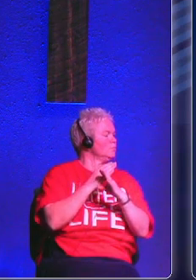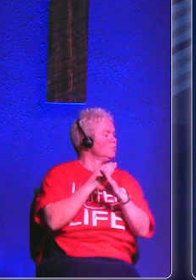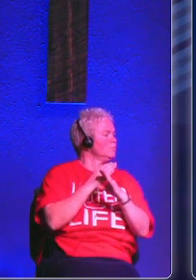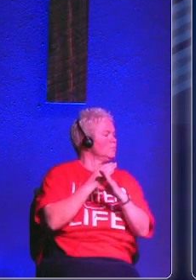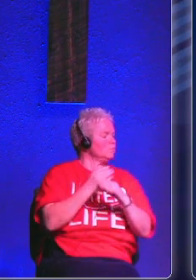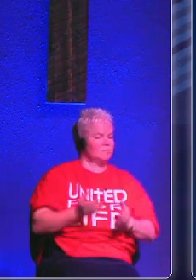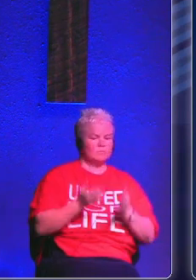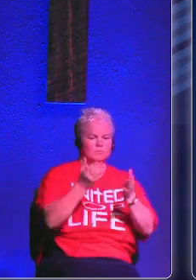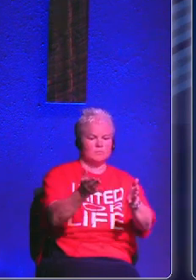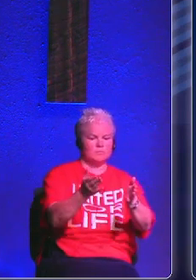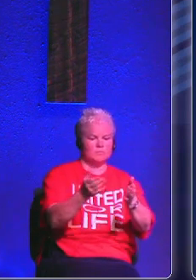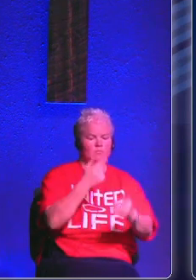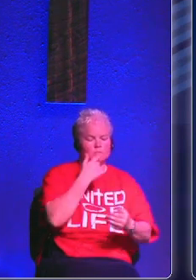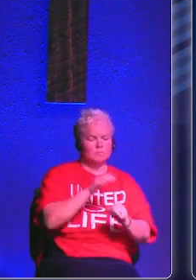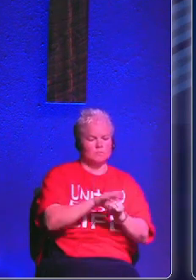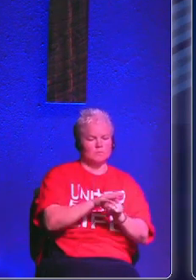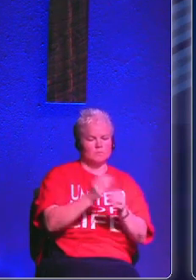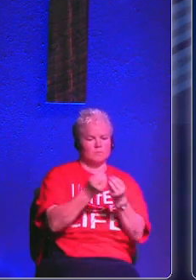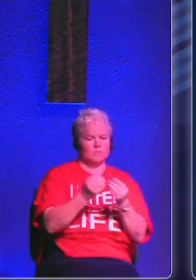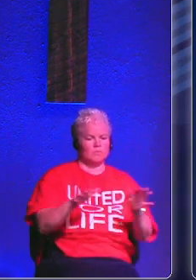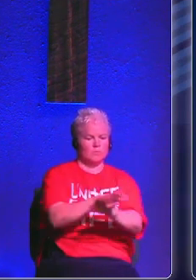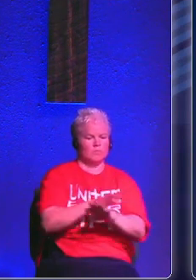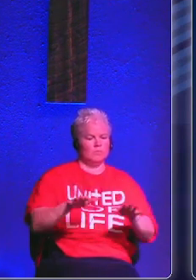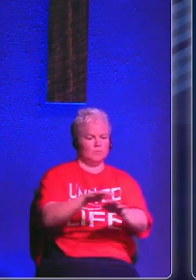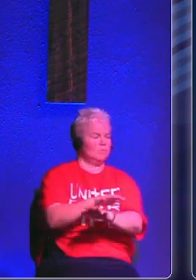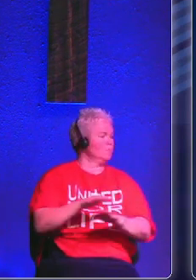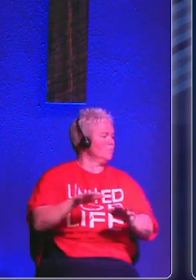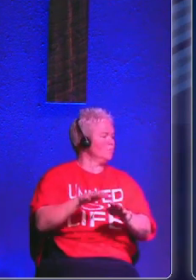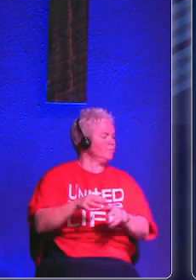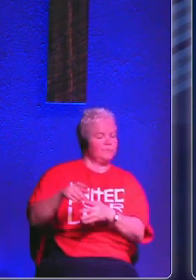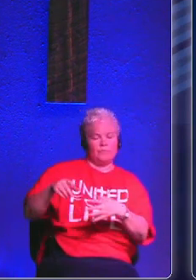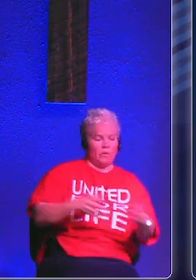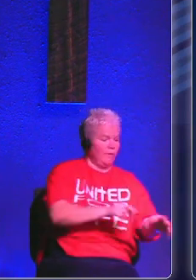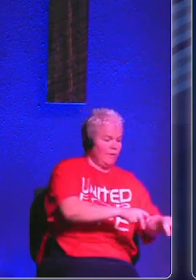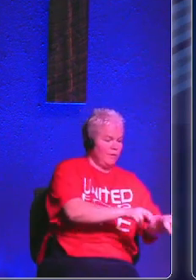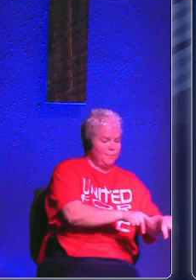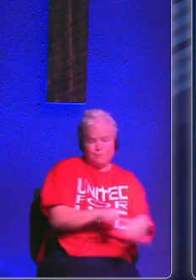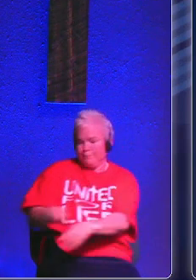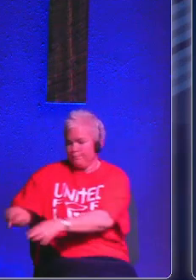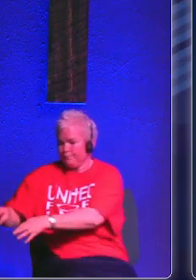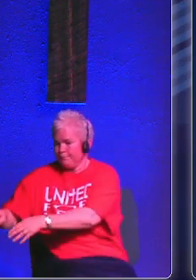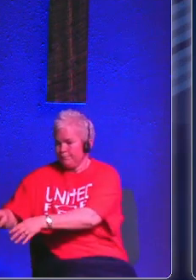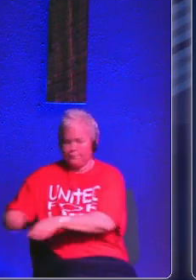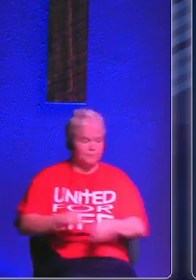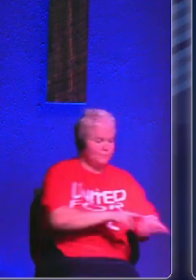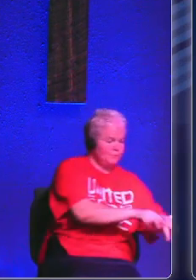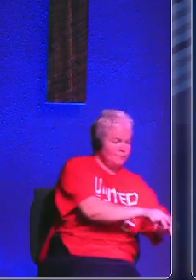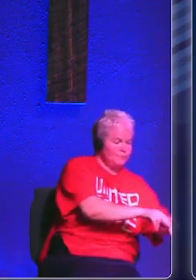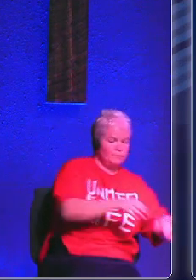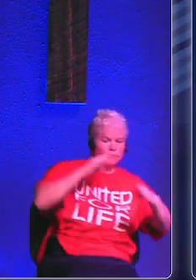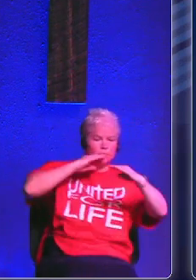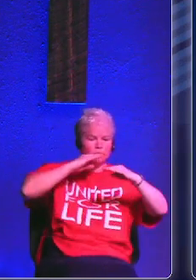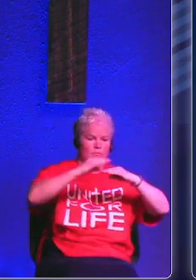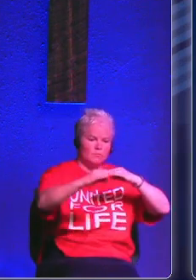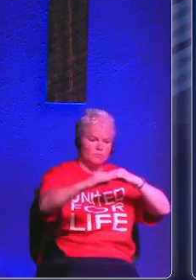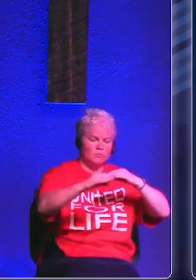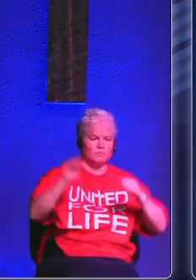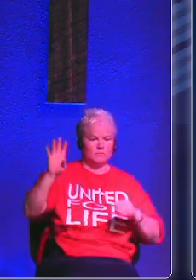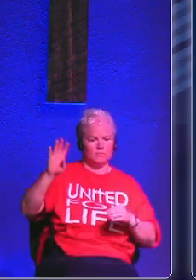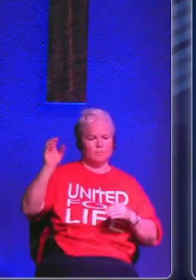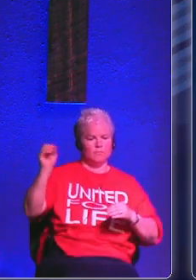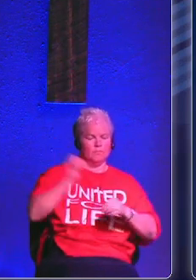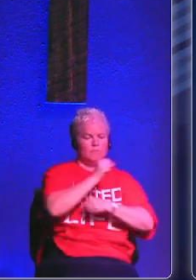they would not be allowed to enter the promised land. They're going to have to wander around the desert until they all die off, and we know that that took